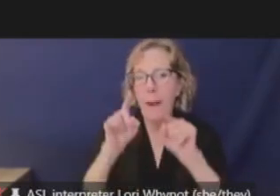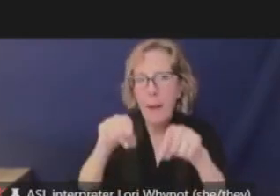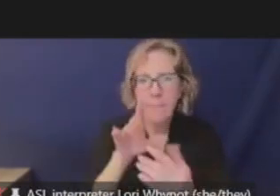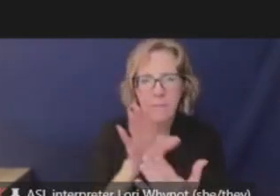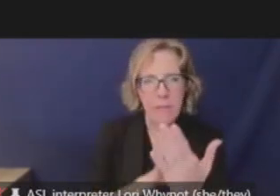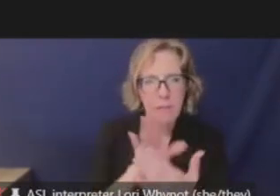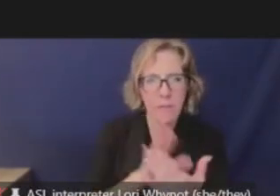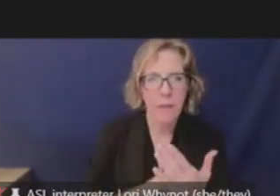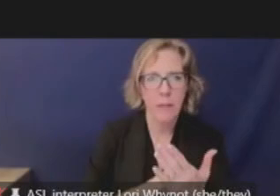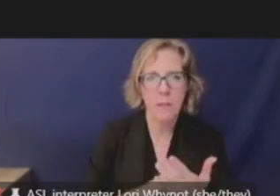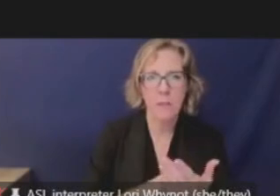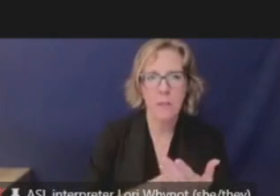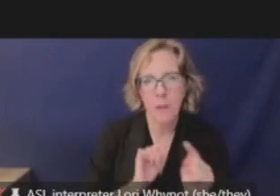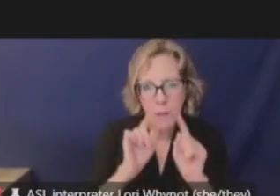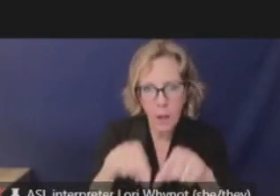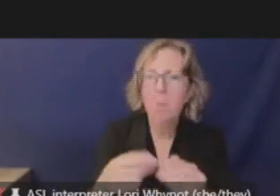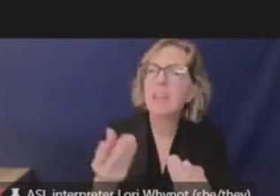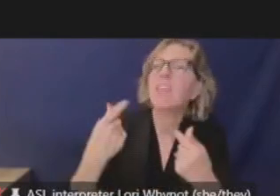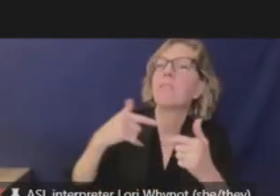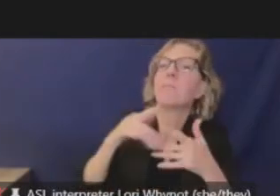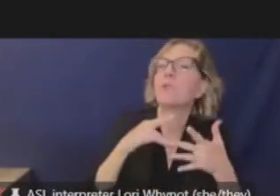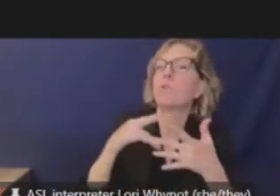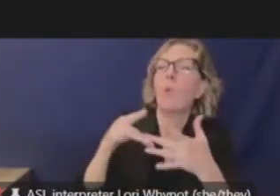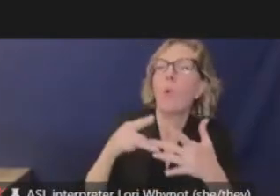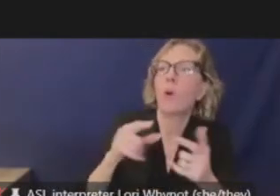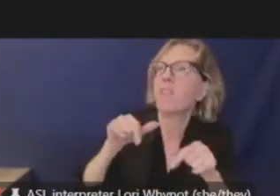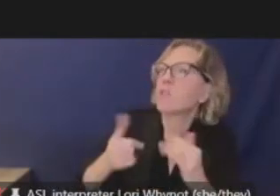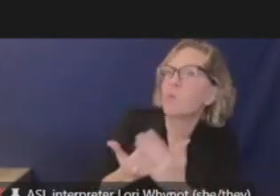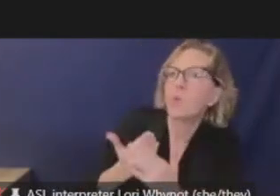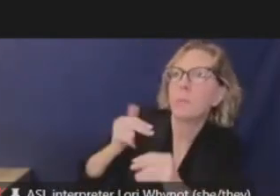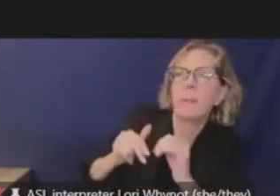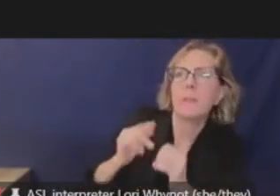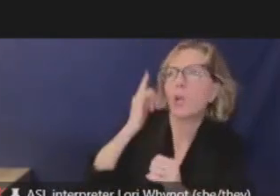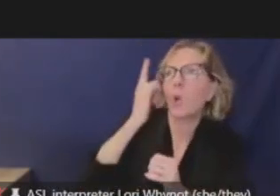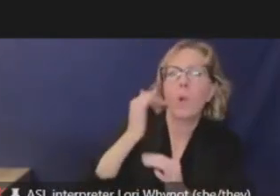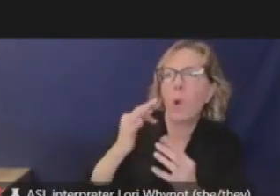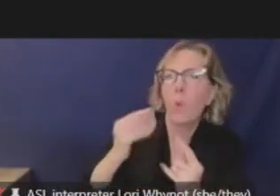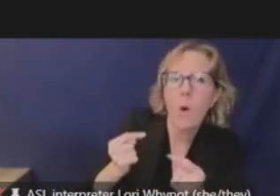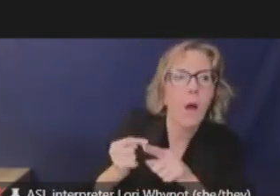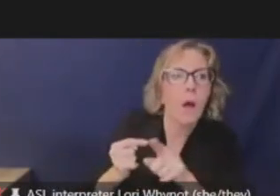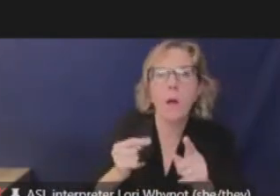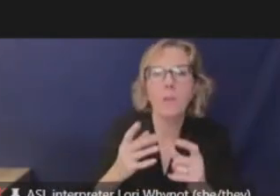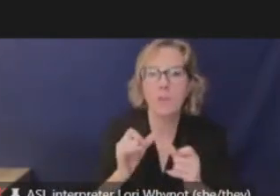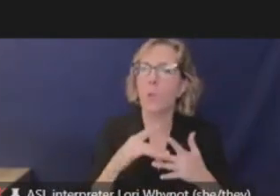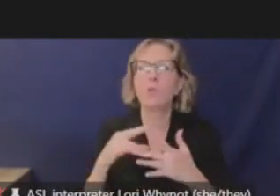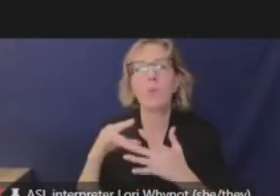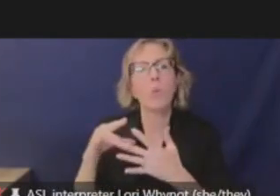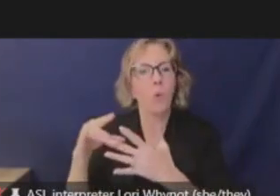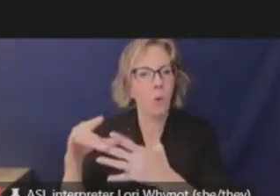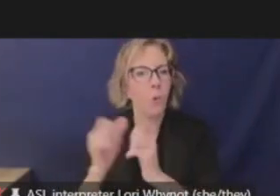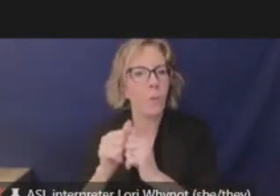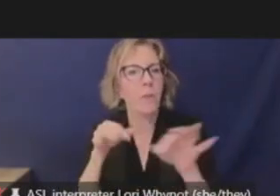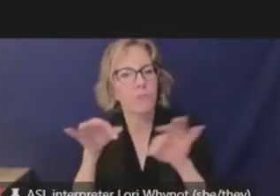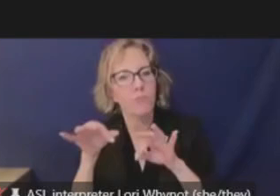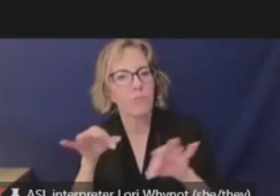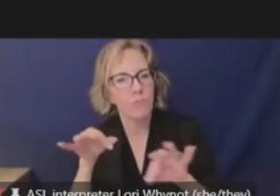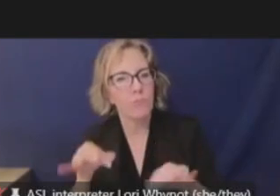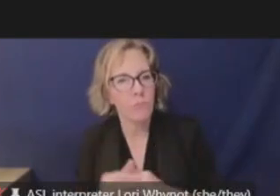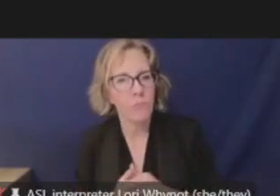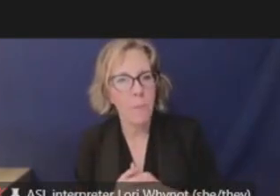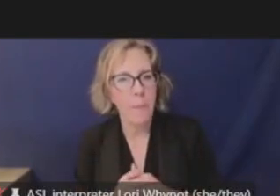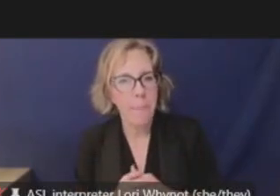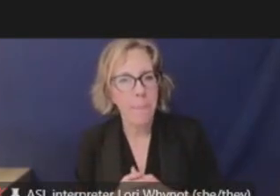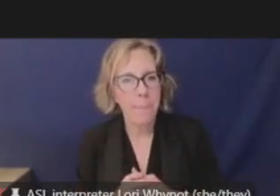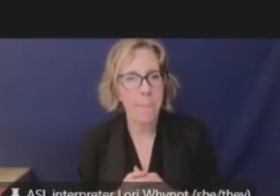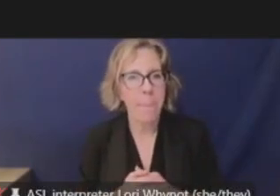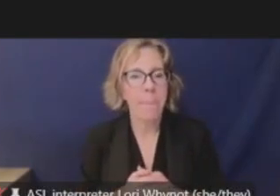walk, information in local community centers or other locations within the community, having a